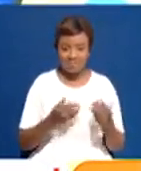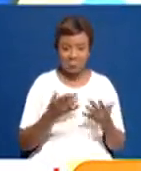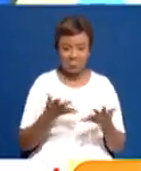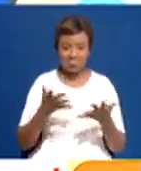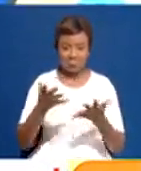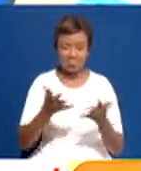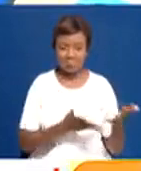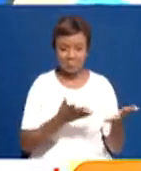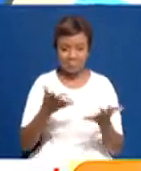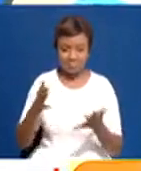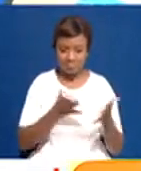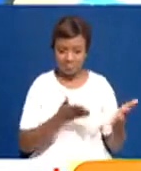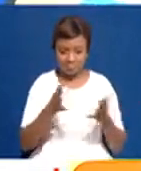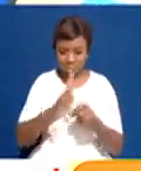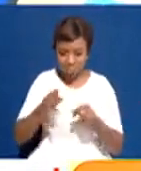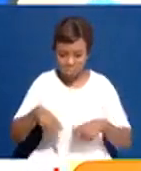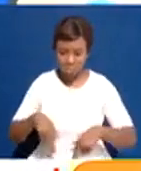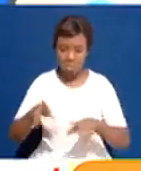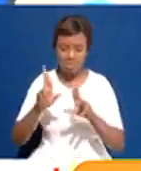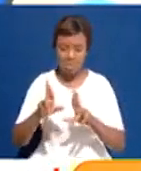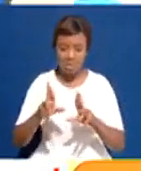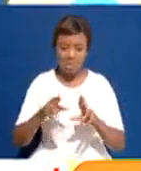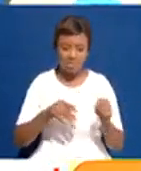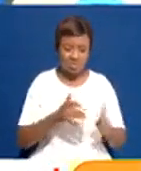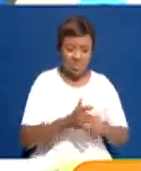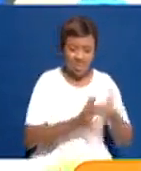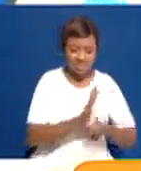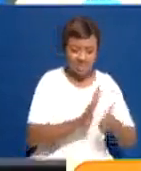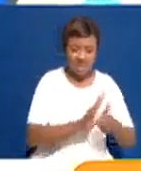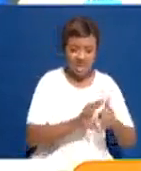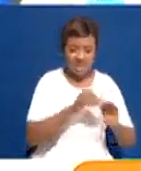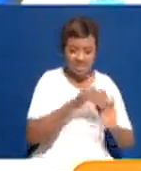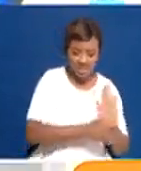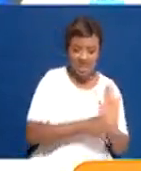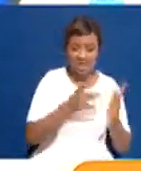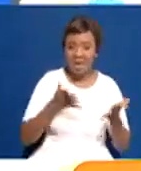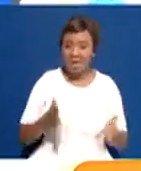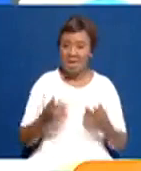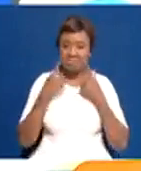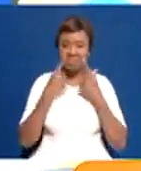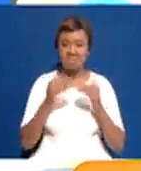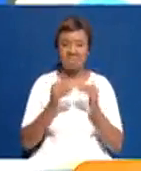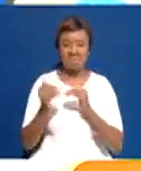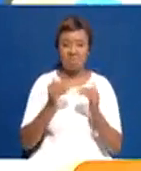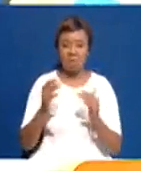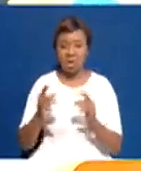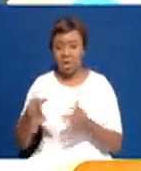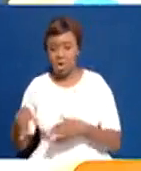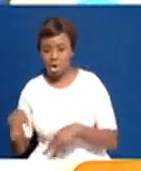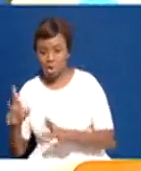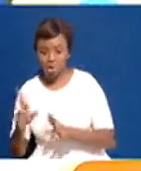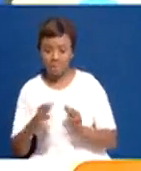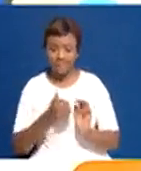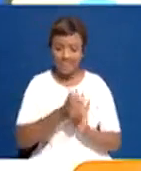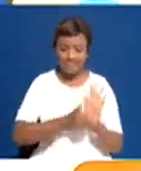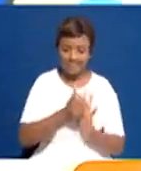down. But this has stabilized again. We are seeing equal even before the president made the measure. What has happened